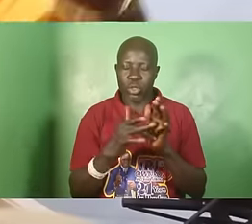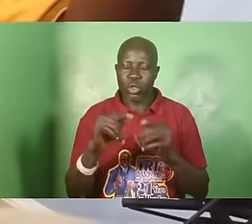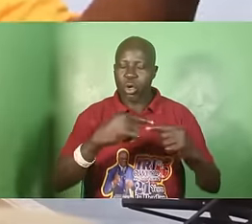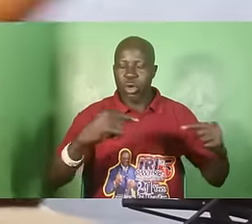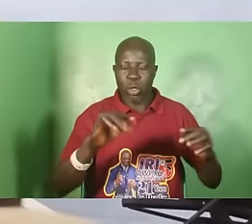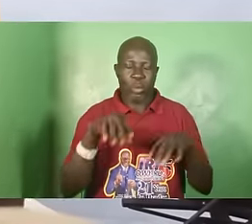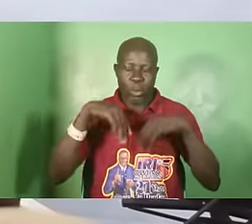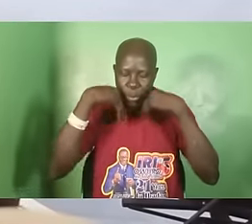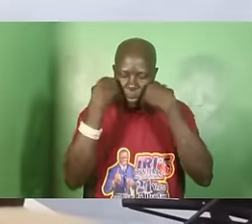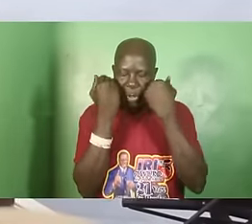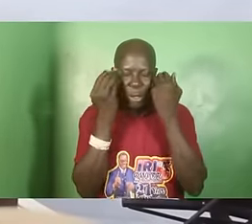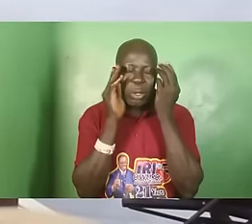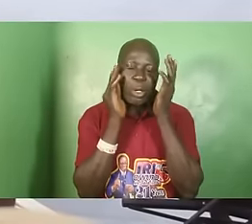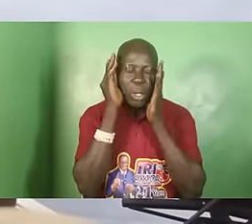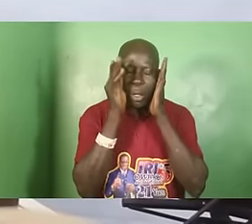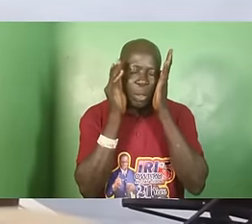ló adójútì wọn.